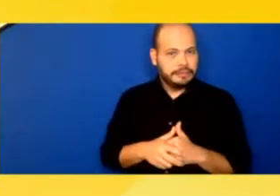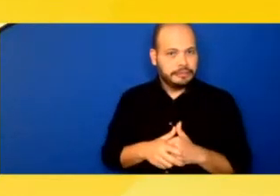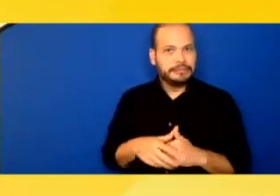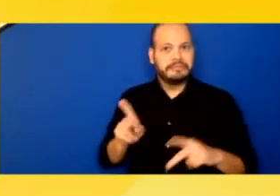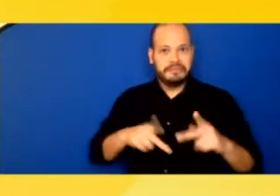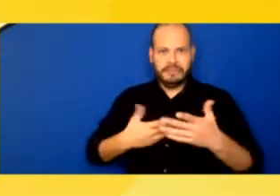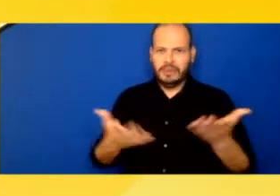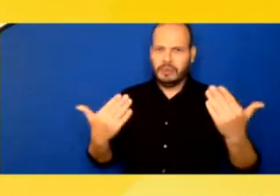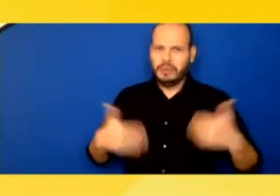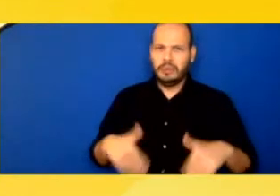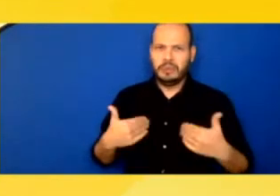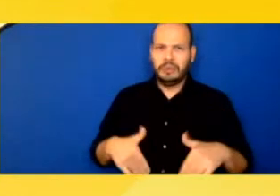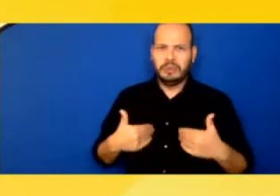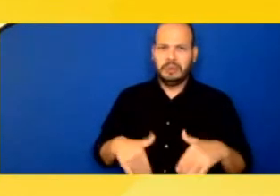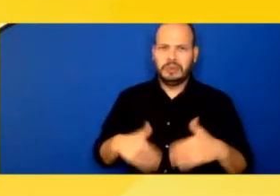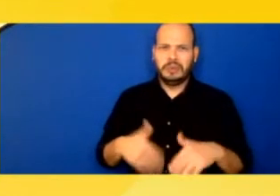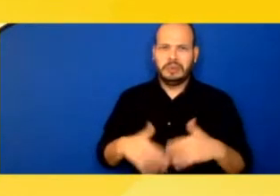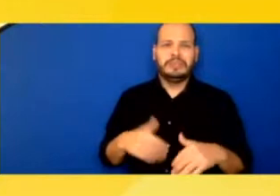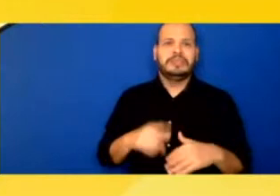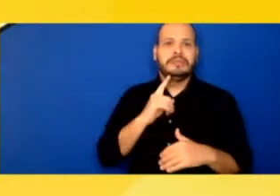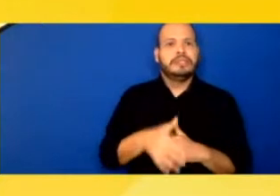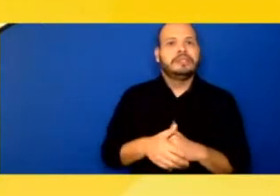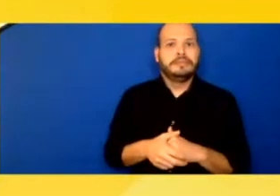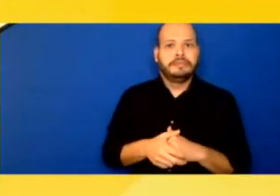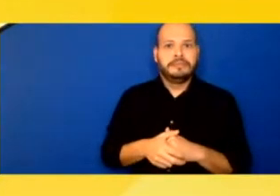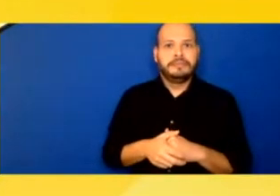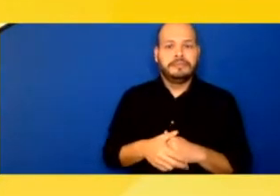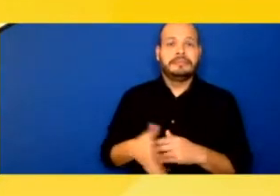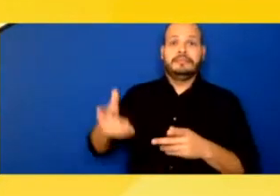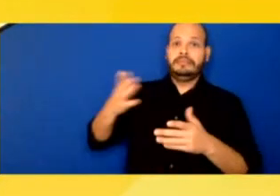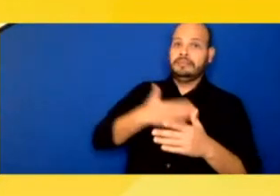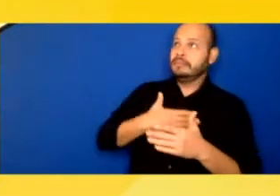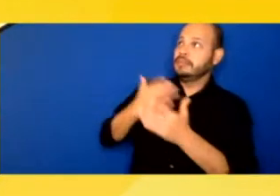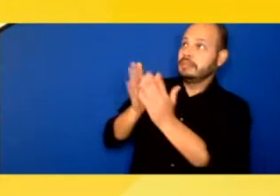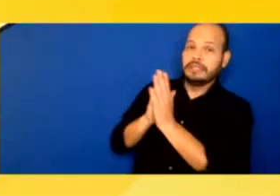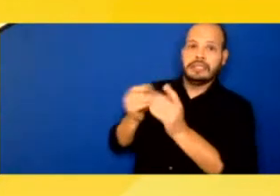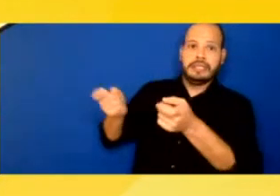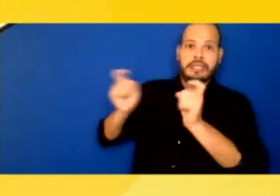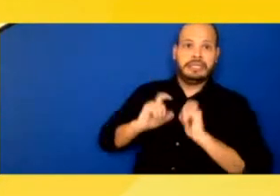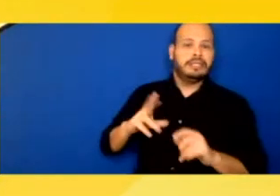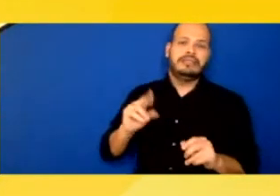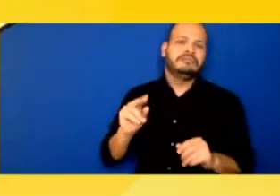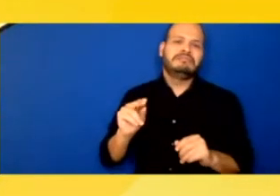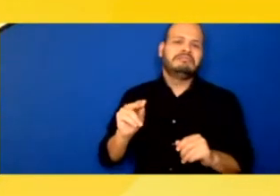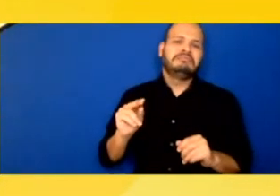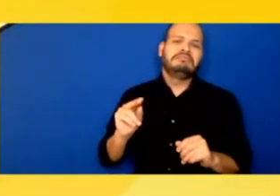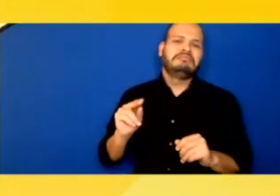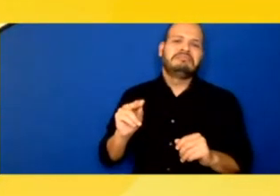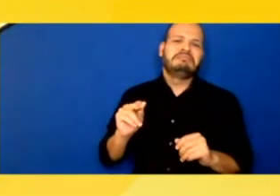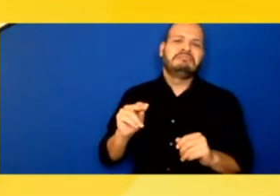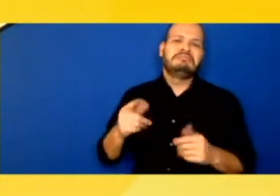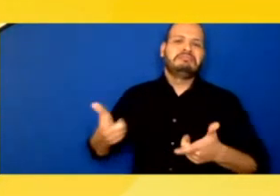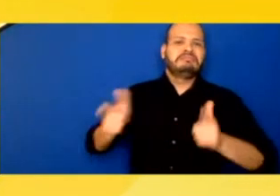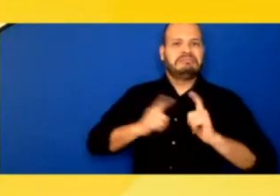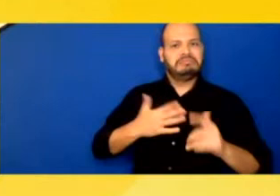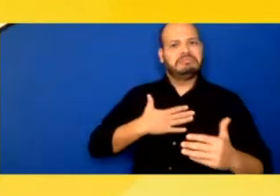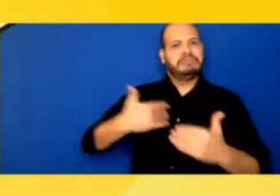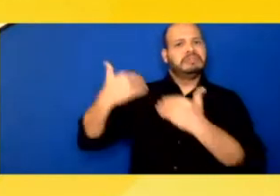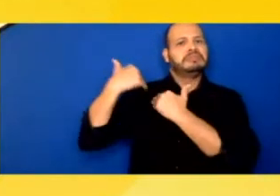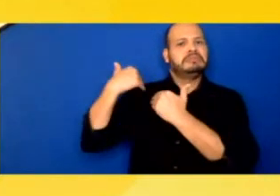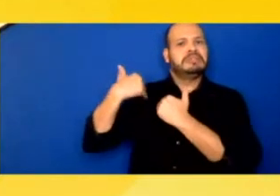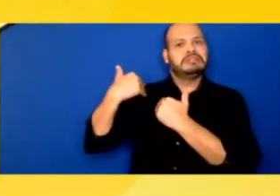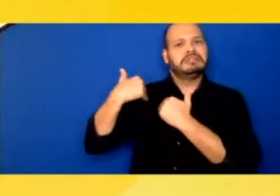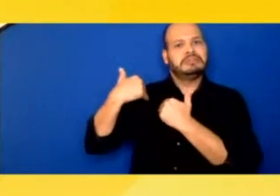see what God has given us to fix it. I hear crying out over the ages what God said to Moses when Moses wanted